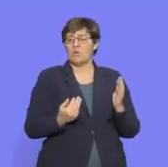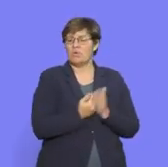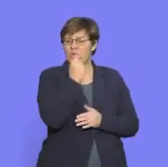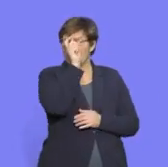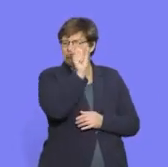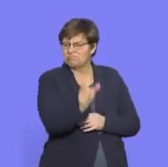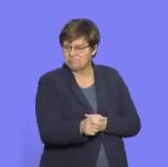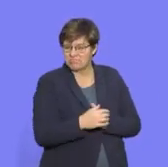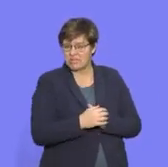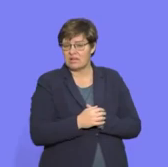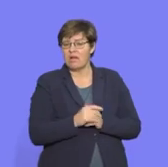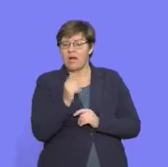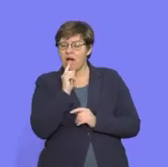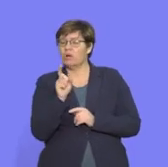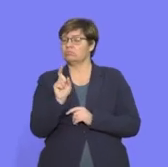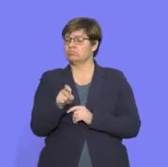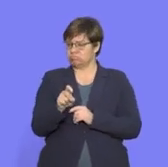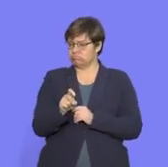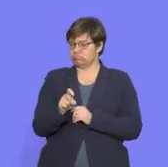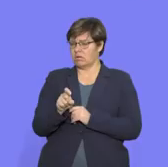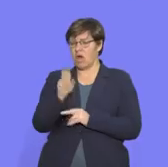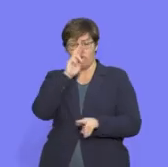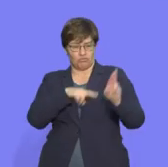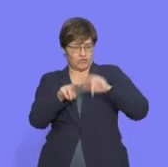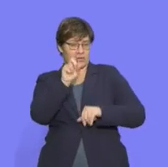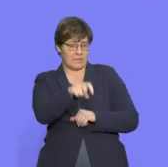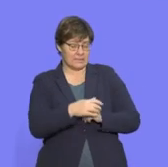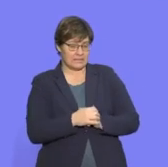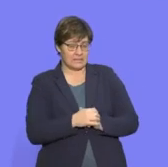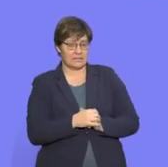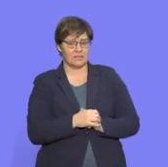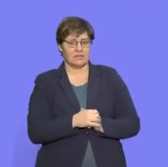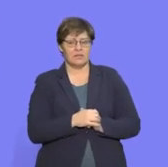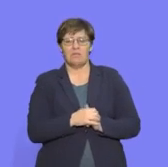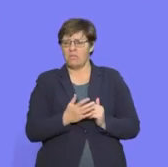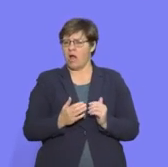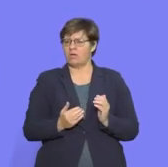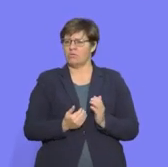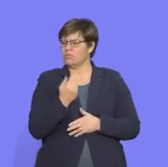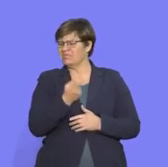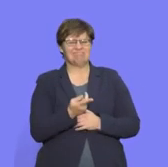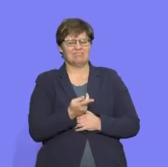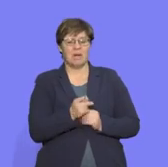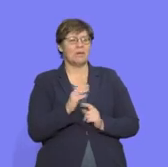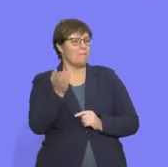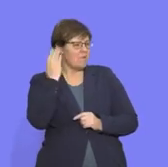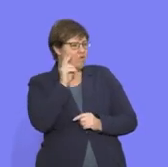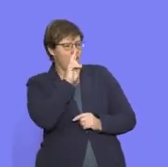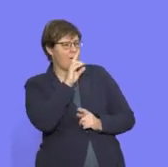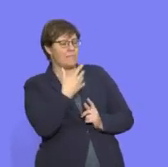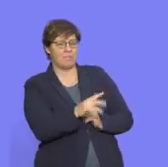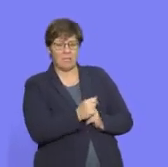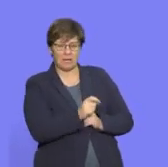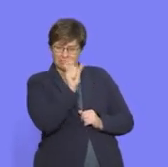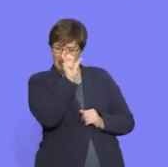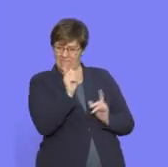of new terms, new words. They should be doing revision, right? They shouldn't be new to you, but again,